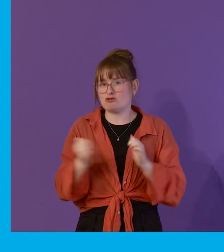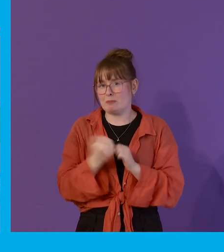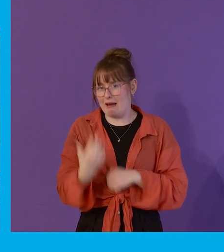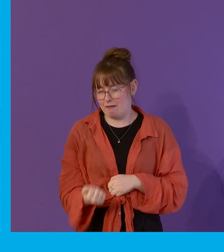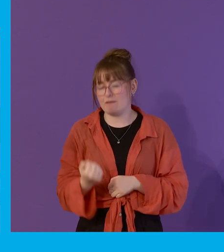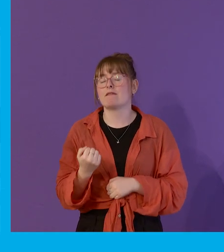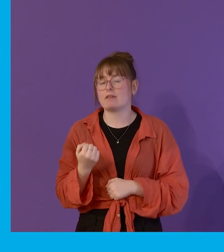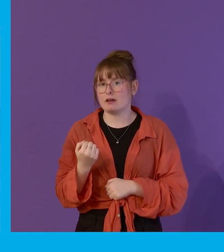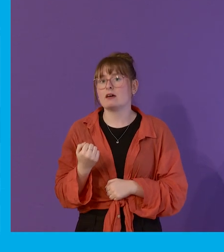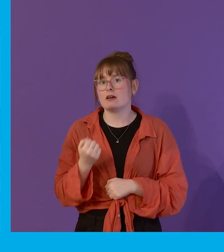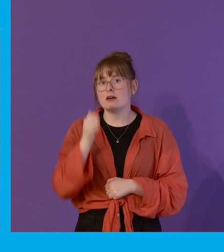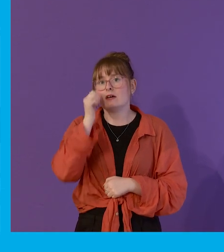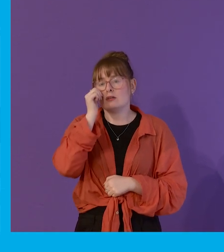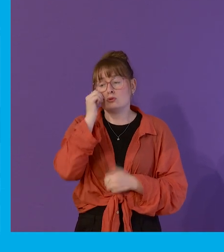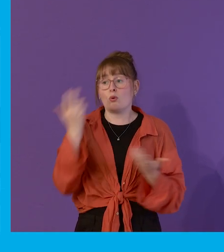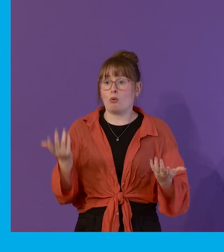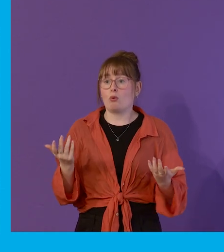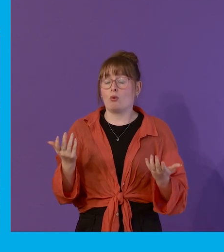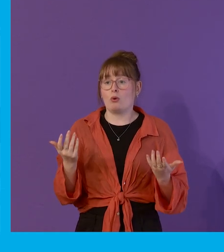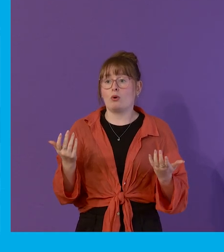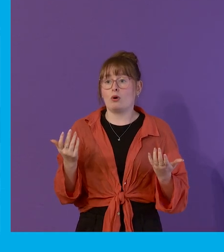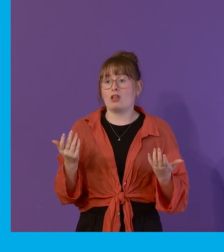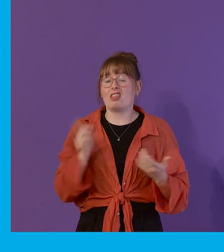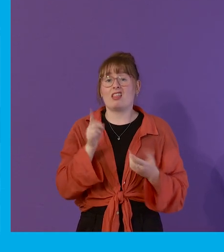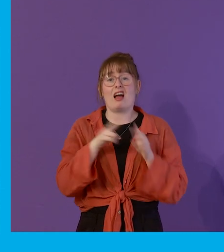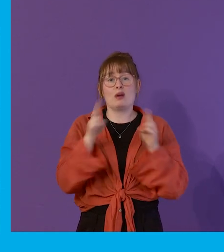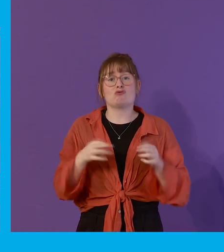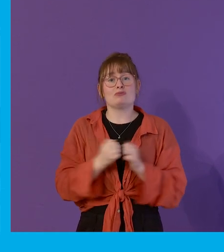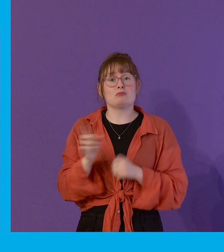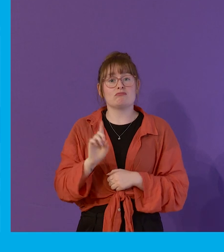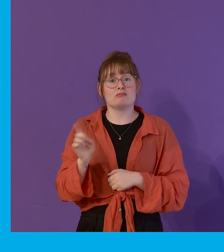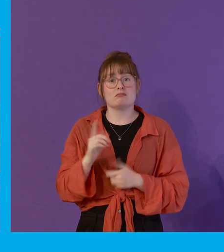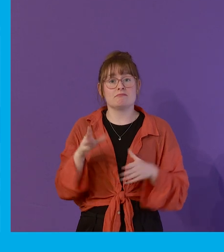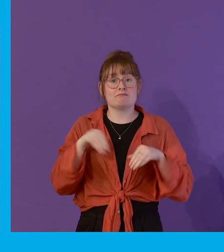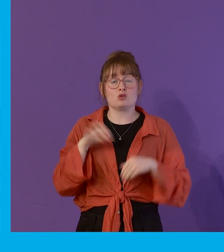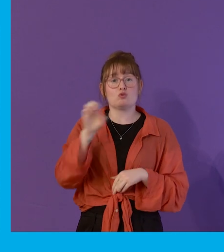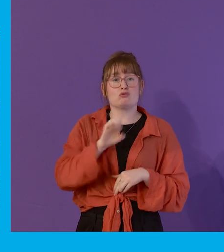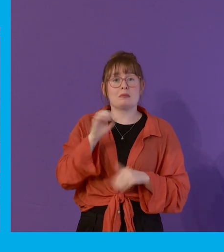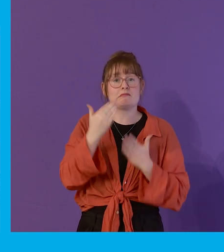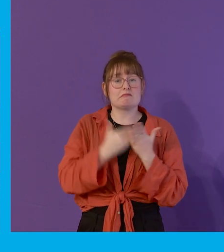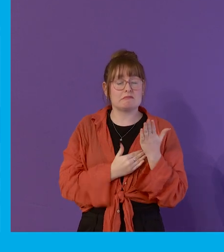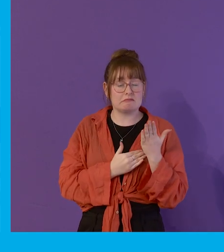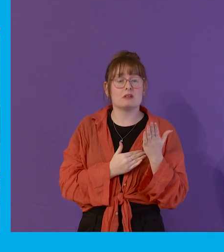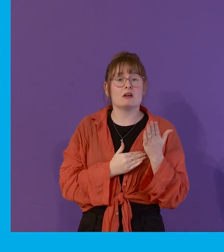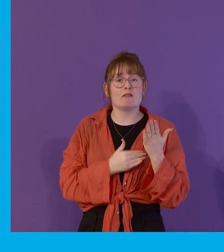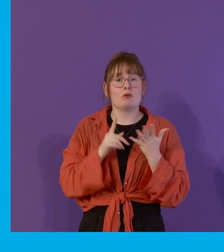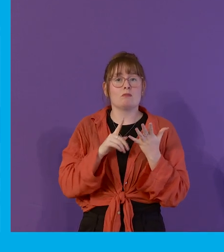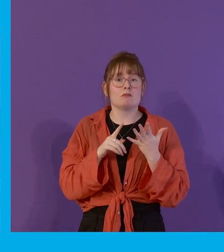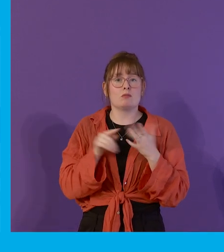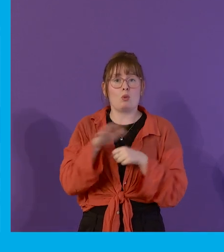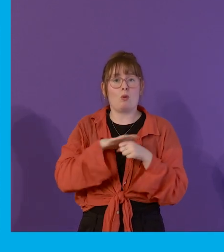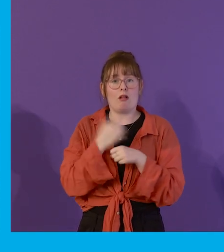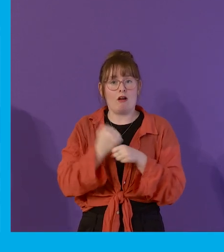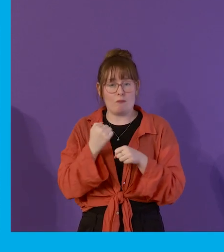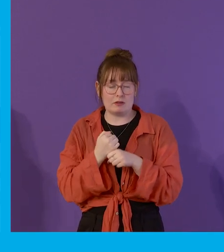which basically adopts parts of the European Charter of Local Self-Government, which is the